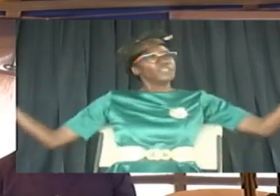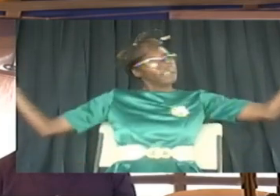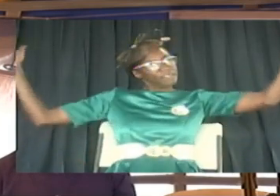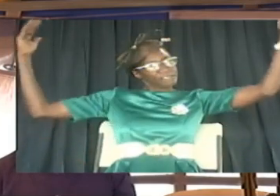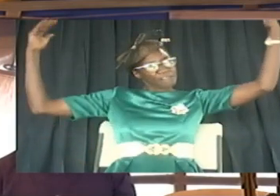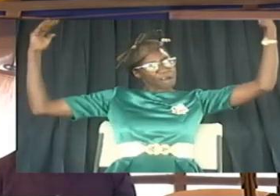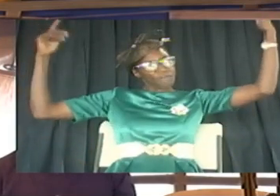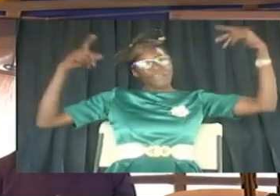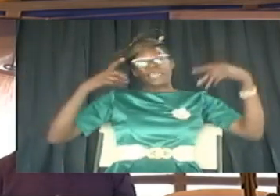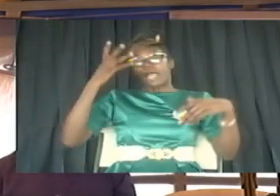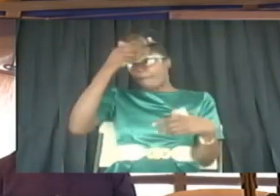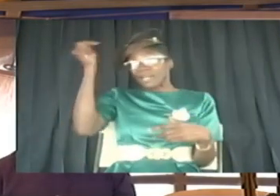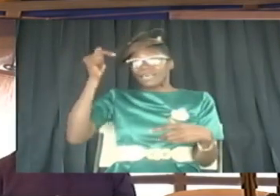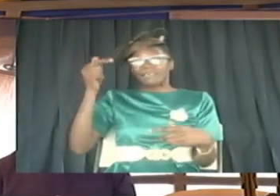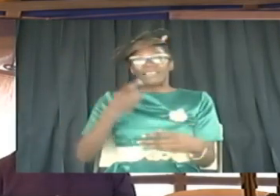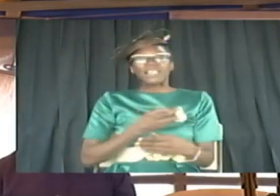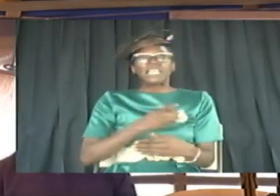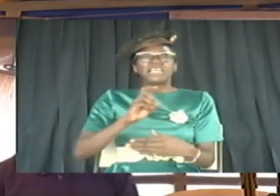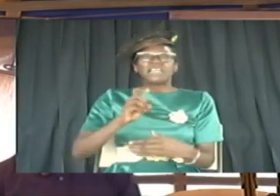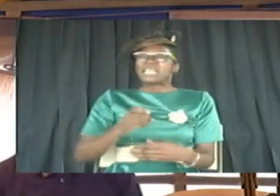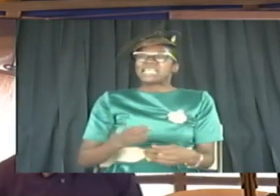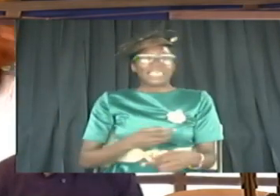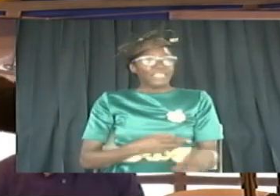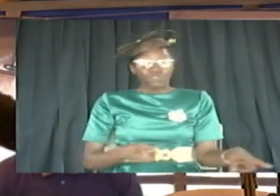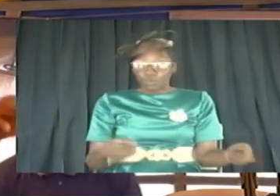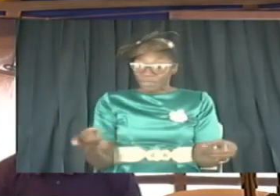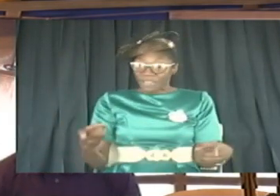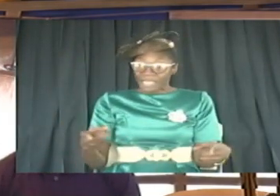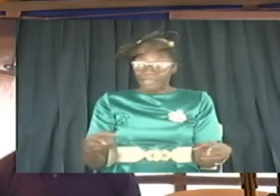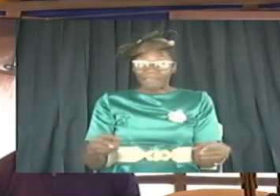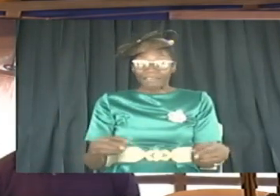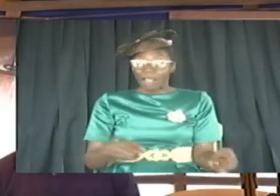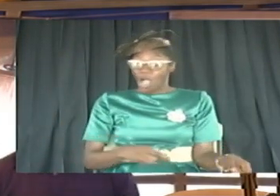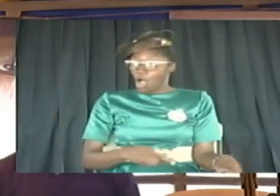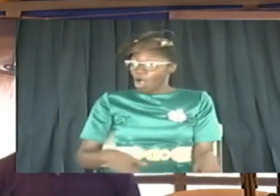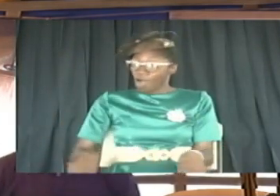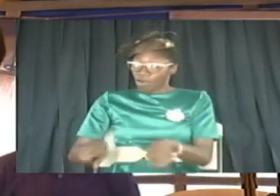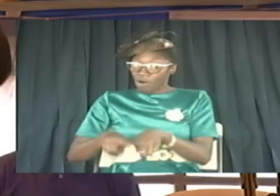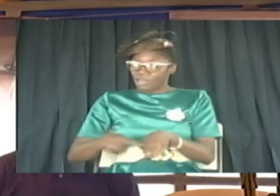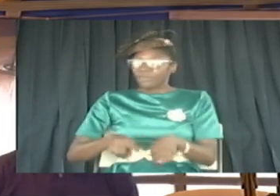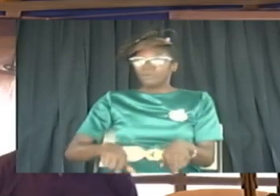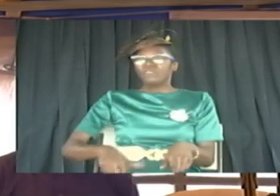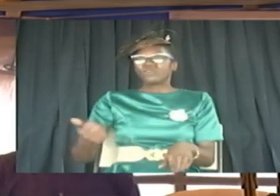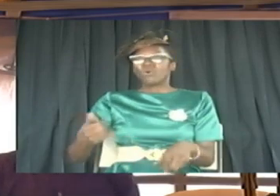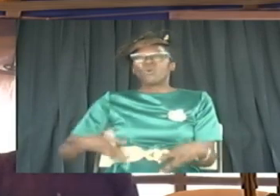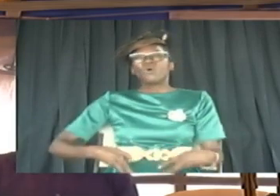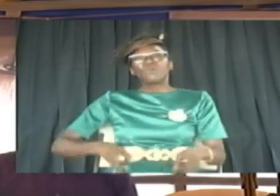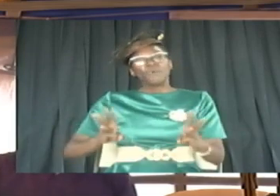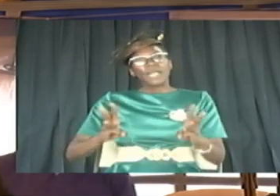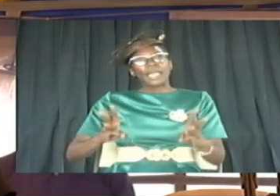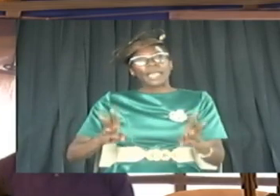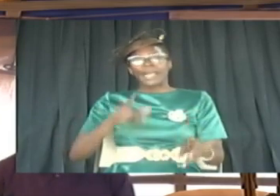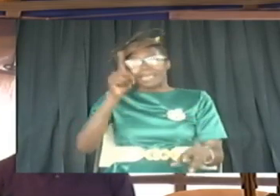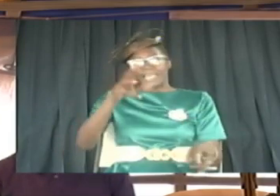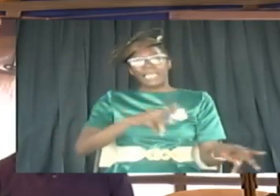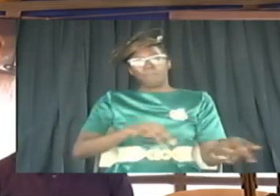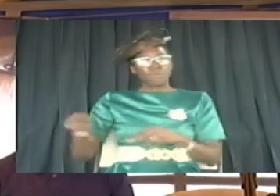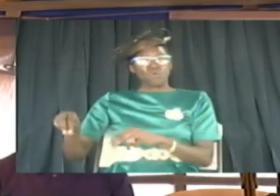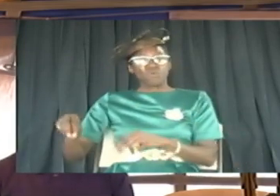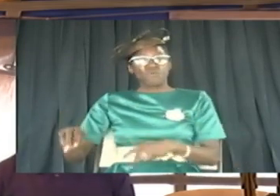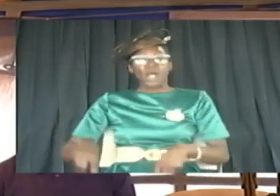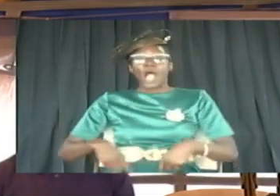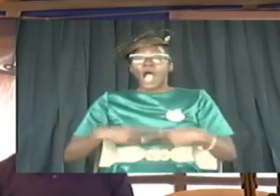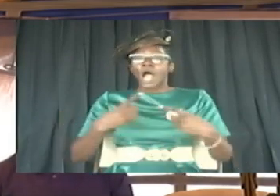he does things according to his own counsel, he moves and goes around